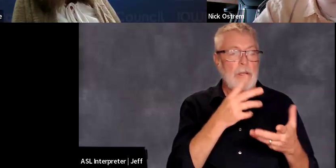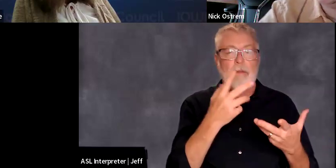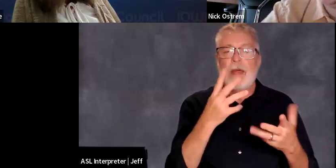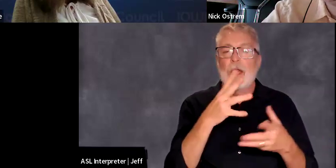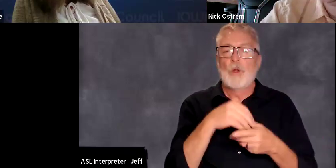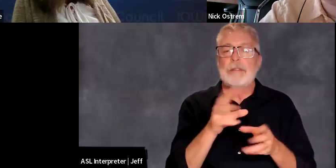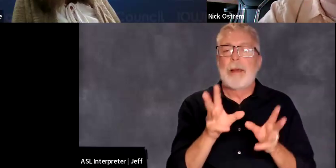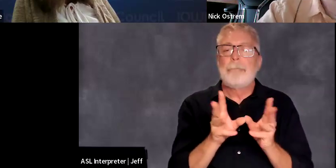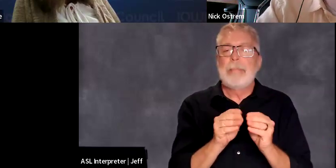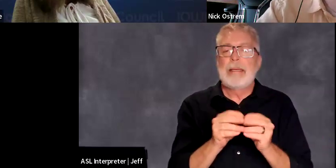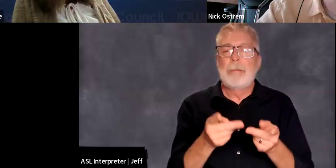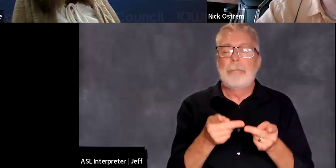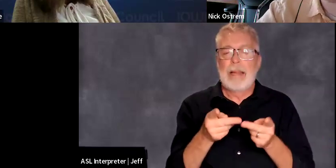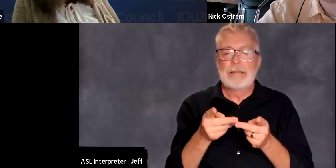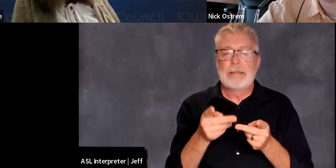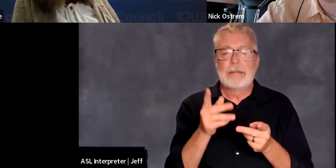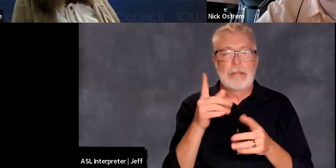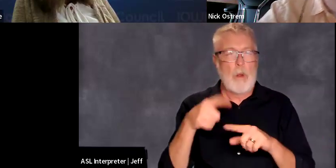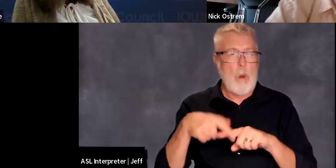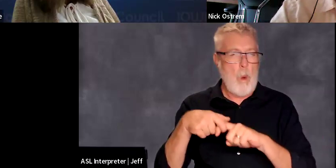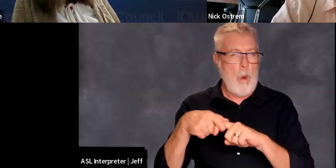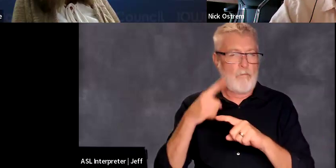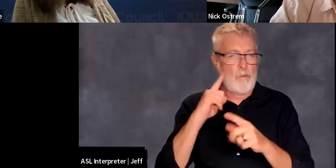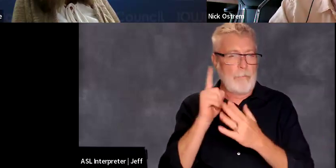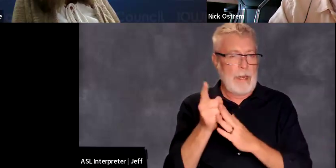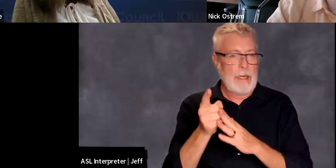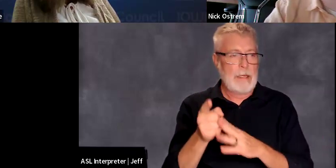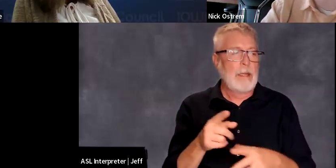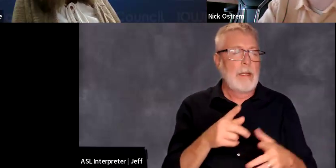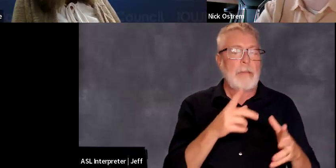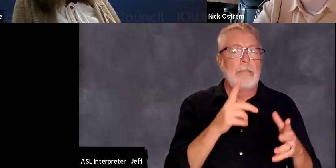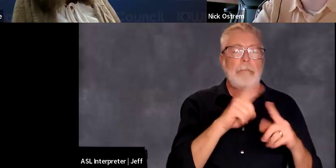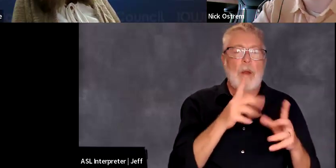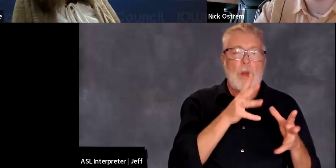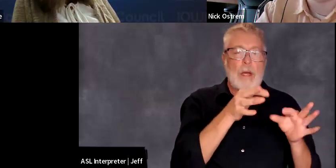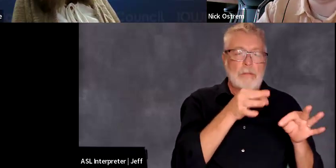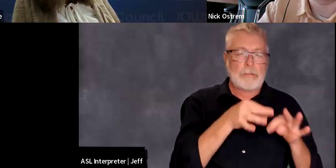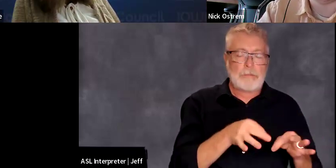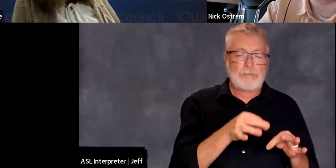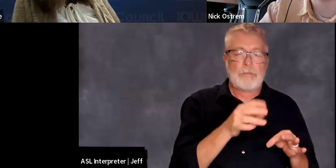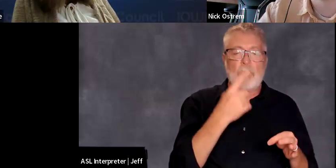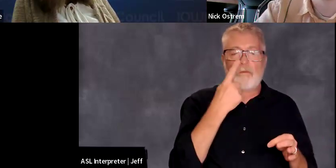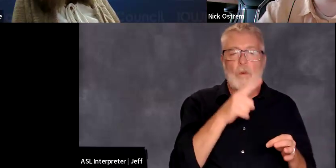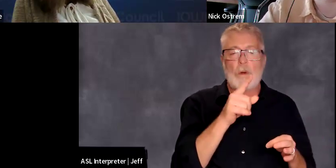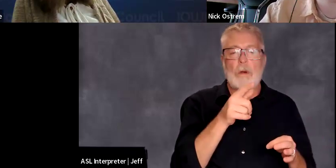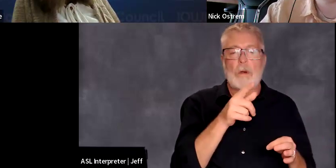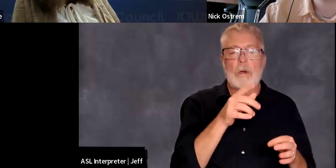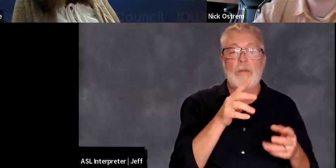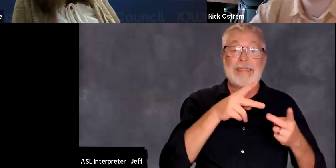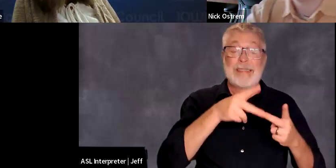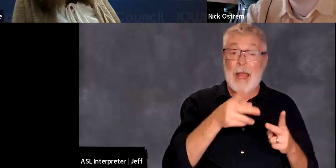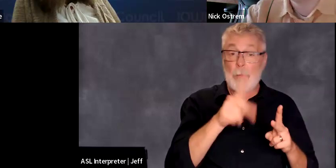places. I will get to those in just a second, but I will say a few things if you are filling this out for your second